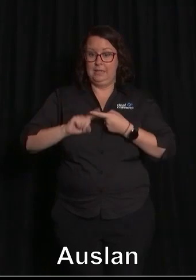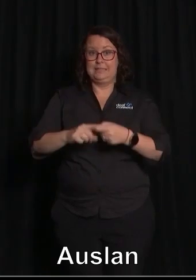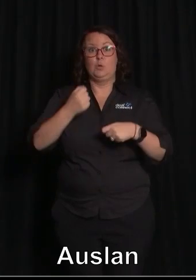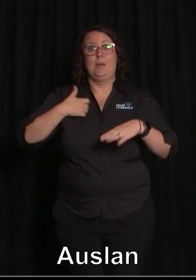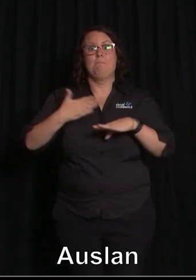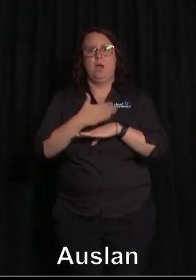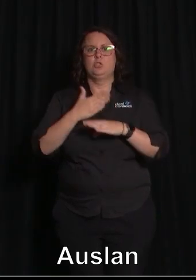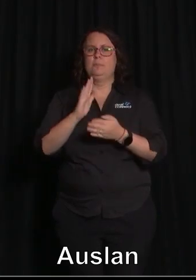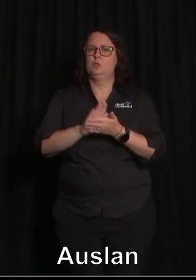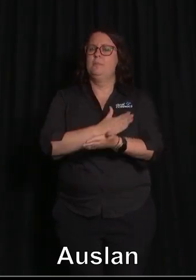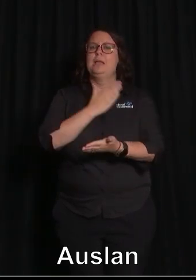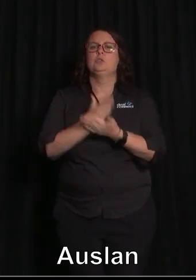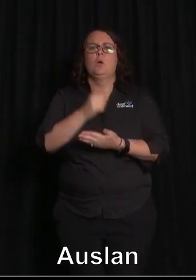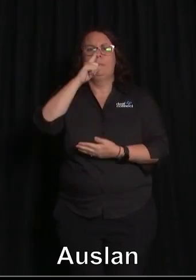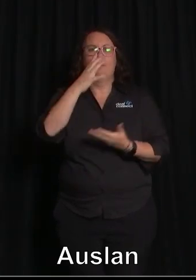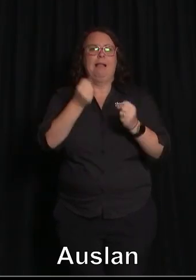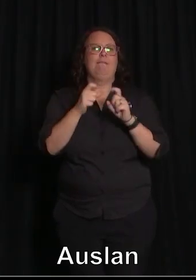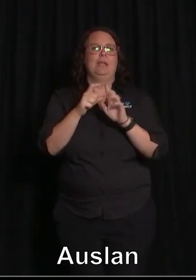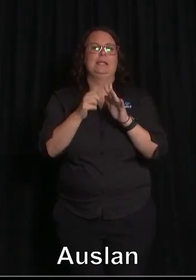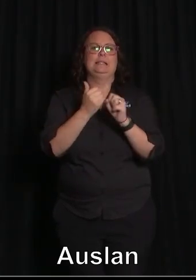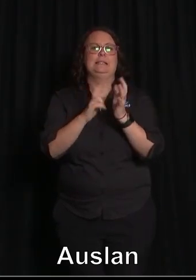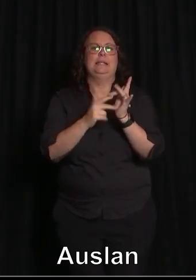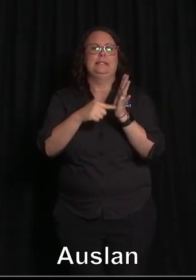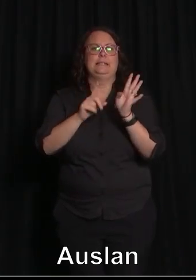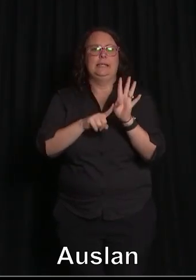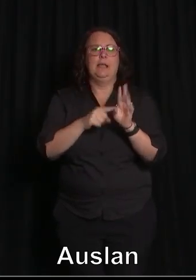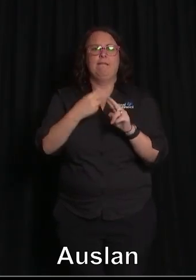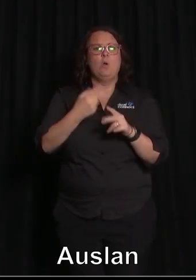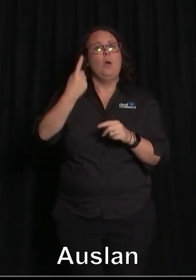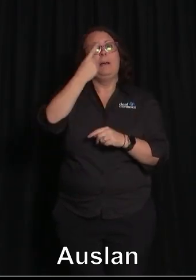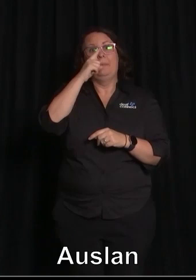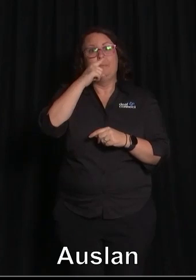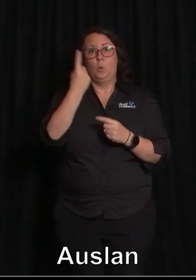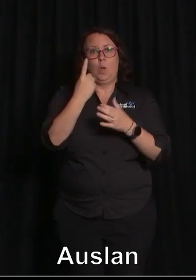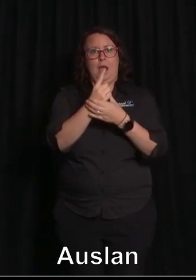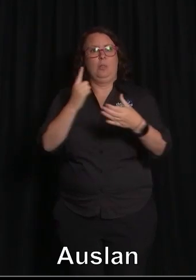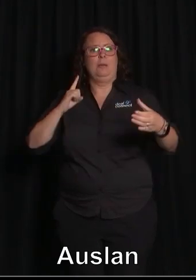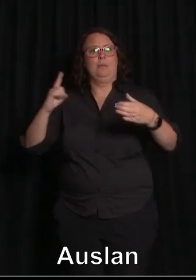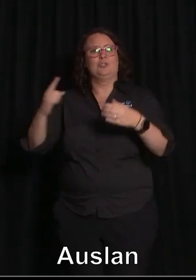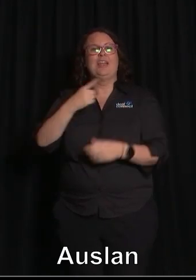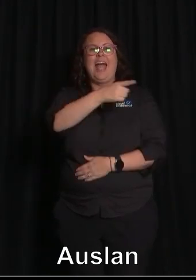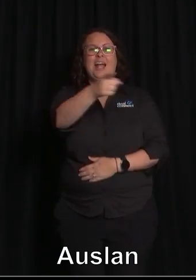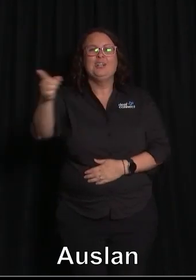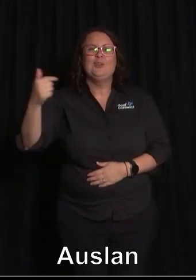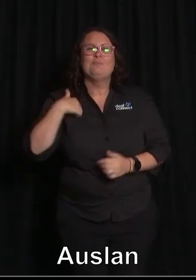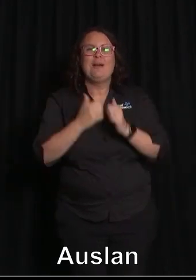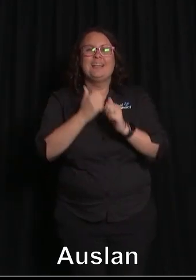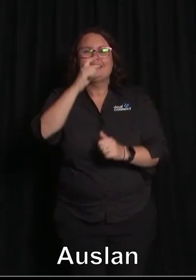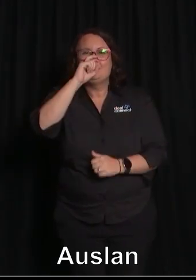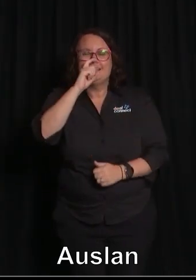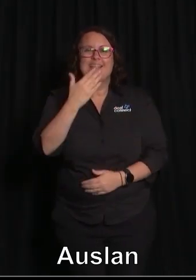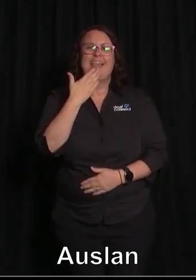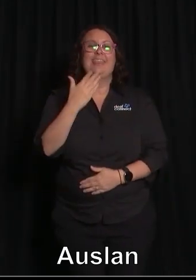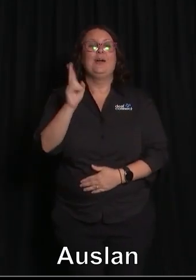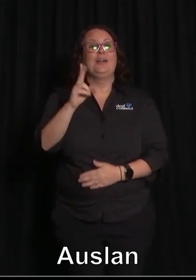all people, especially people living in the margins, especially for you, my siblings. And I want to thank you again for